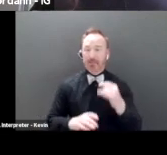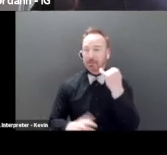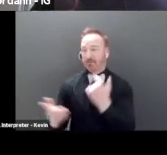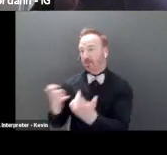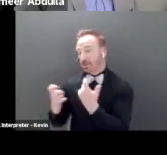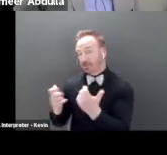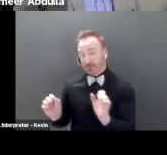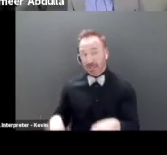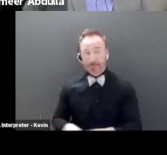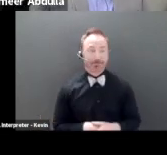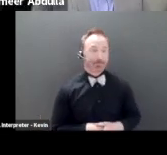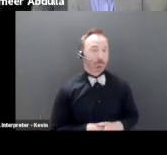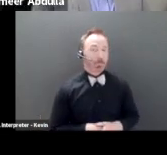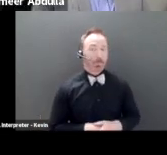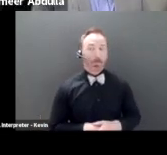All right.